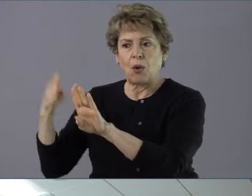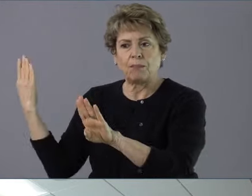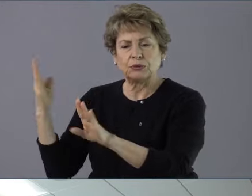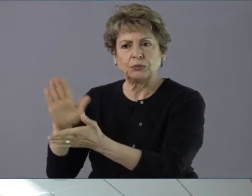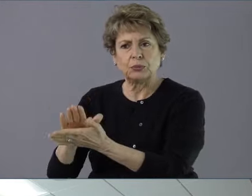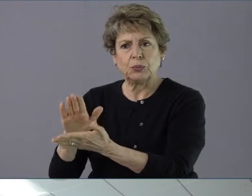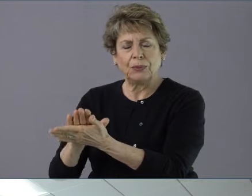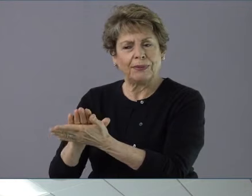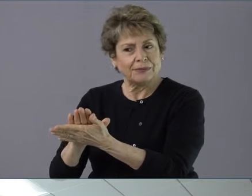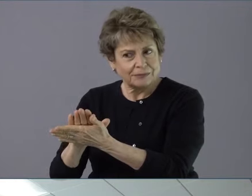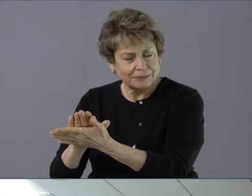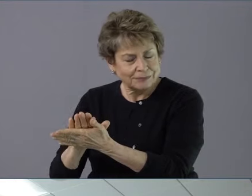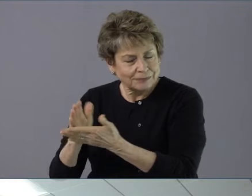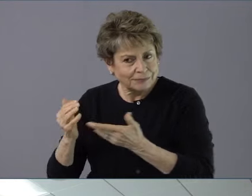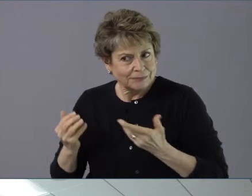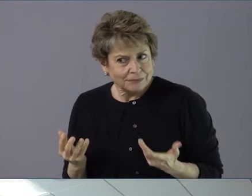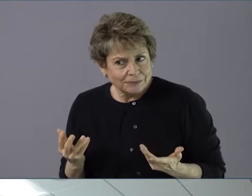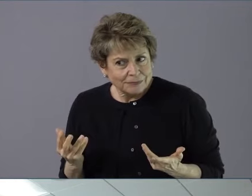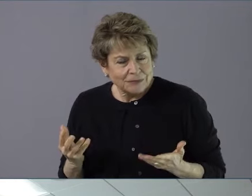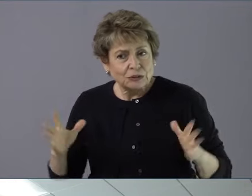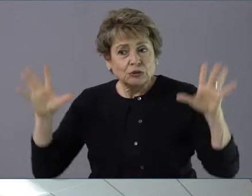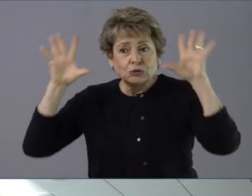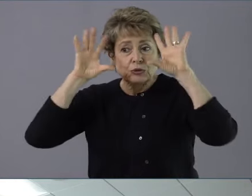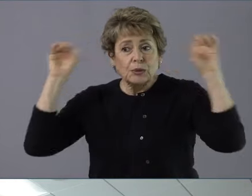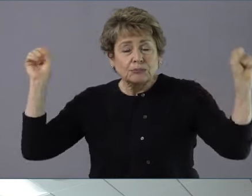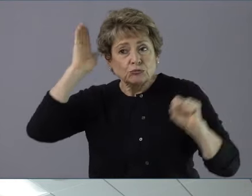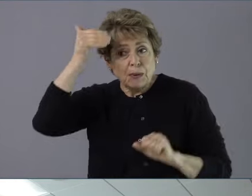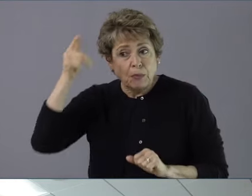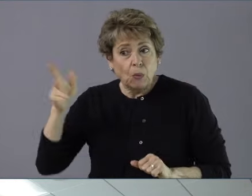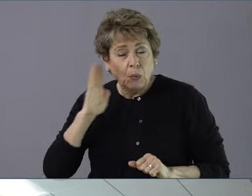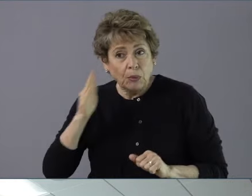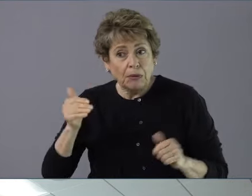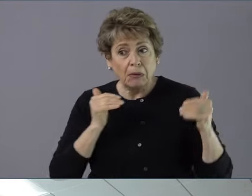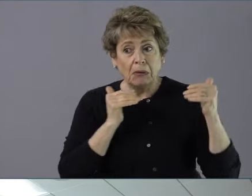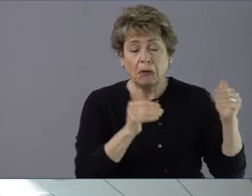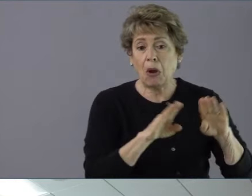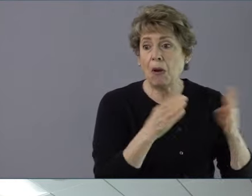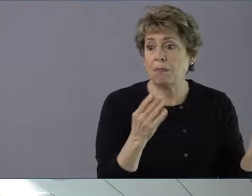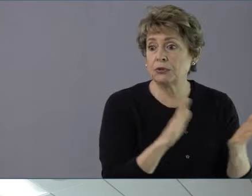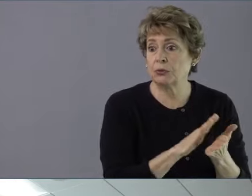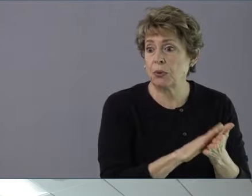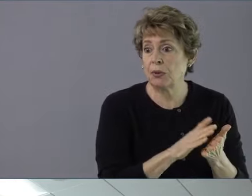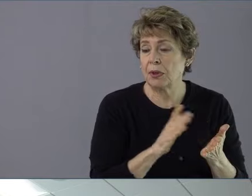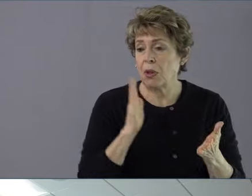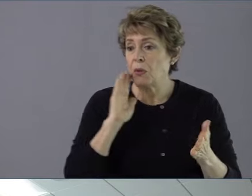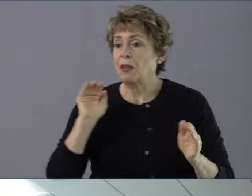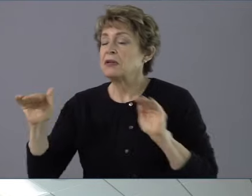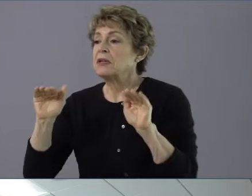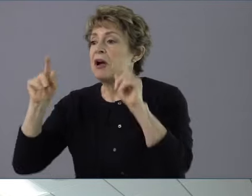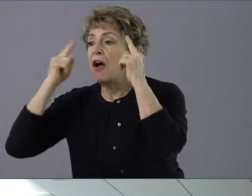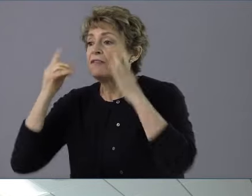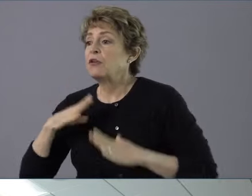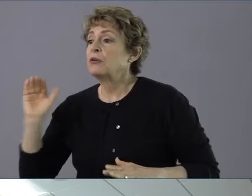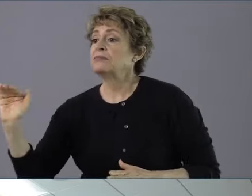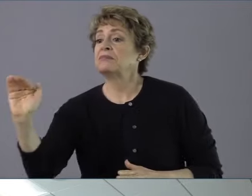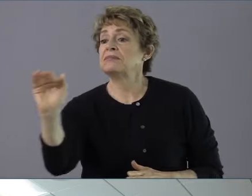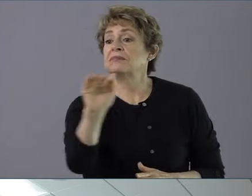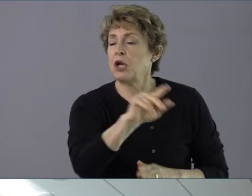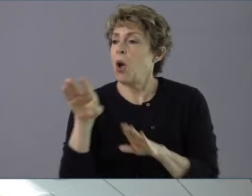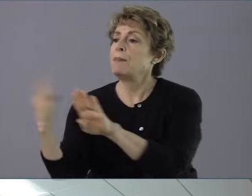he expects schools to be open. He also said he's going to pressure governors into doing that. Have you felt pressure from